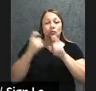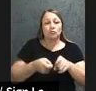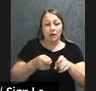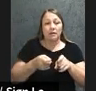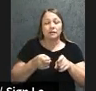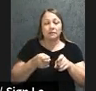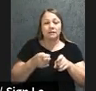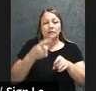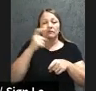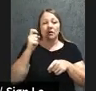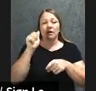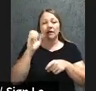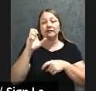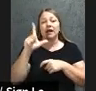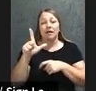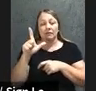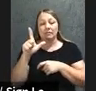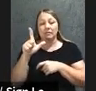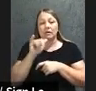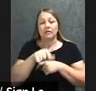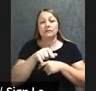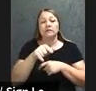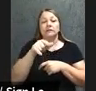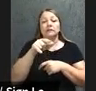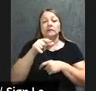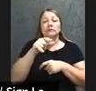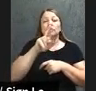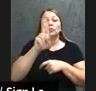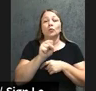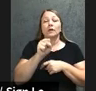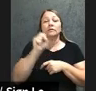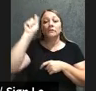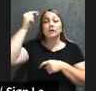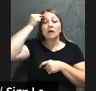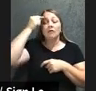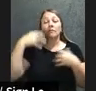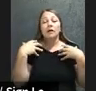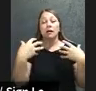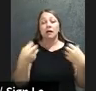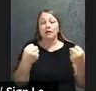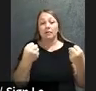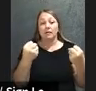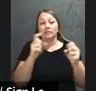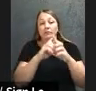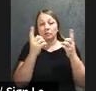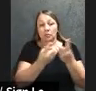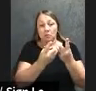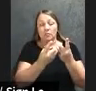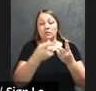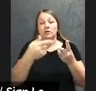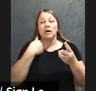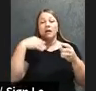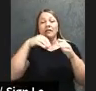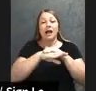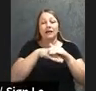the our U.S. government health department. This is the Disability Information and Access Line, or